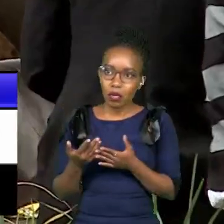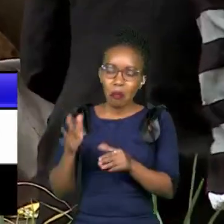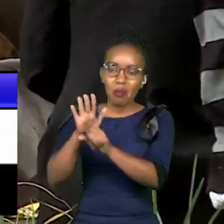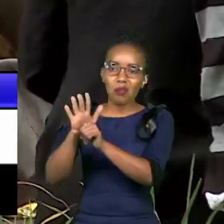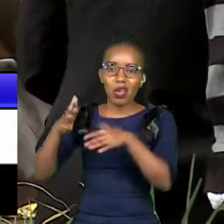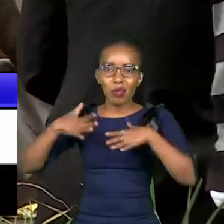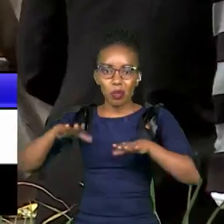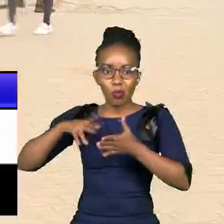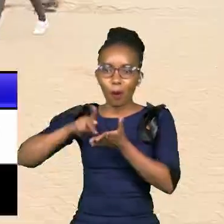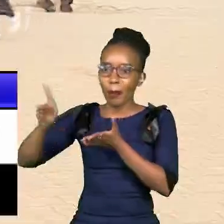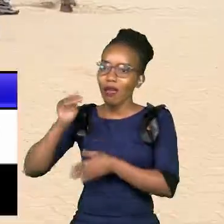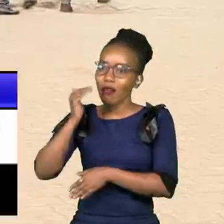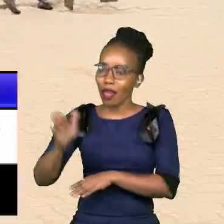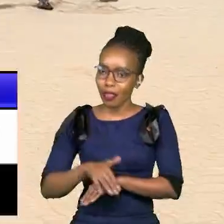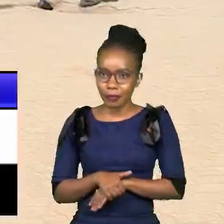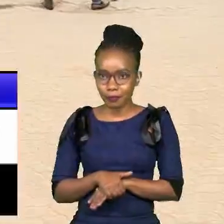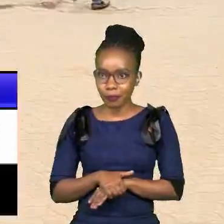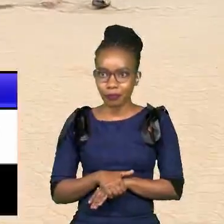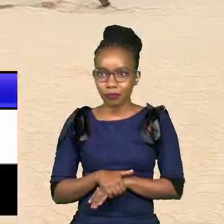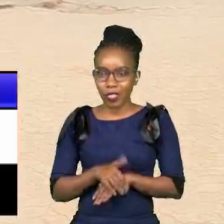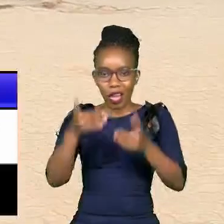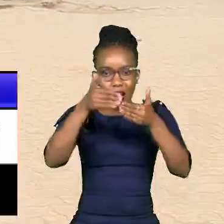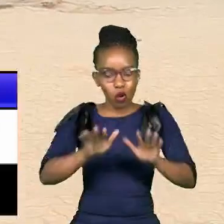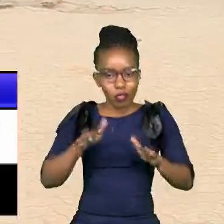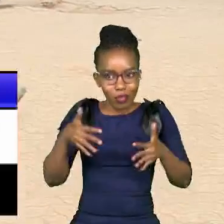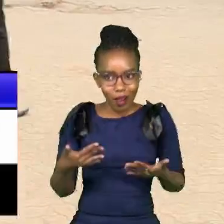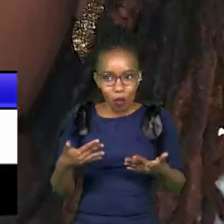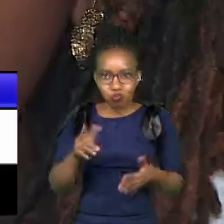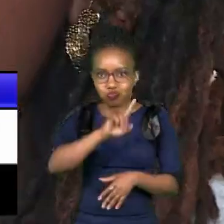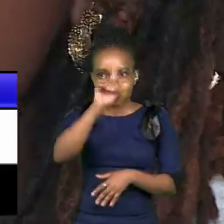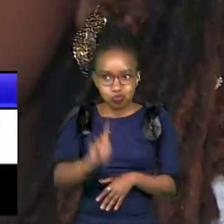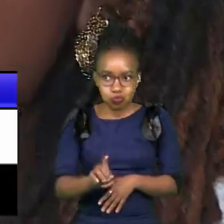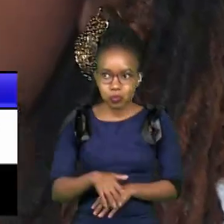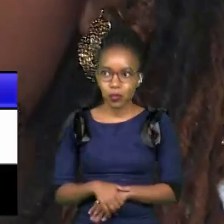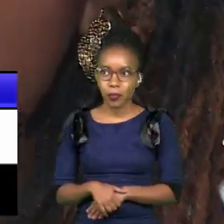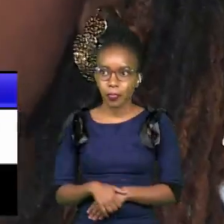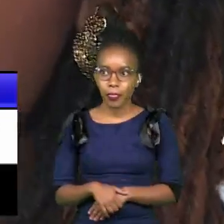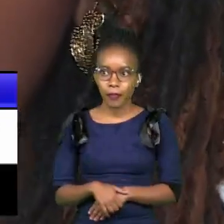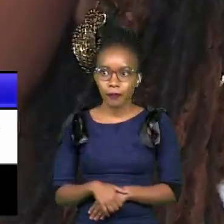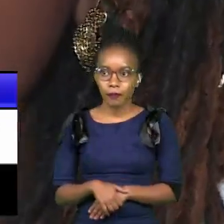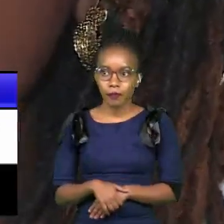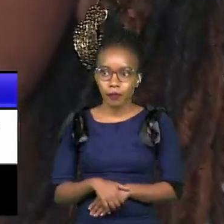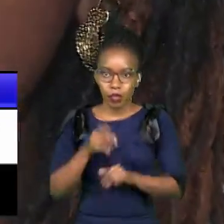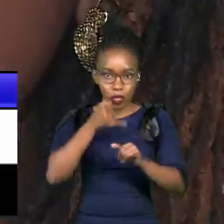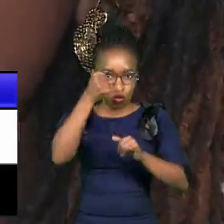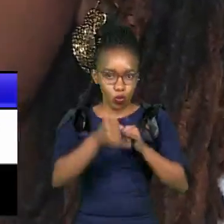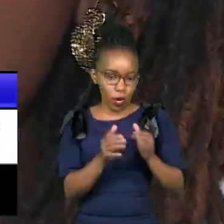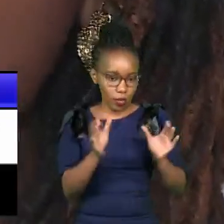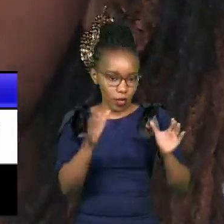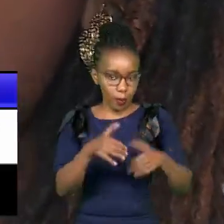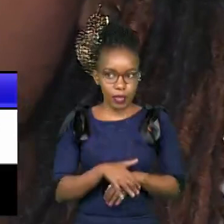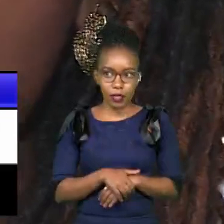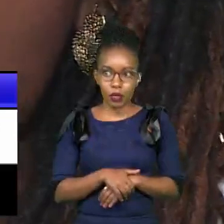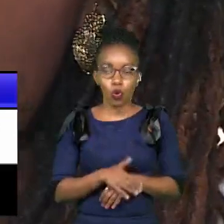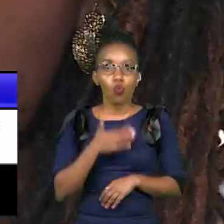registered are dormant? How do the losses come about with the dormant accounts? So for an insurance company, you want to have